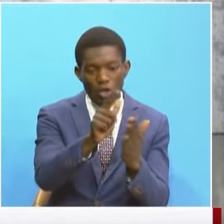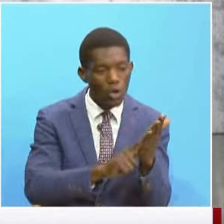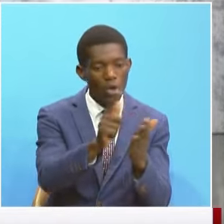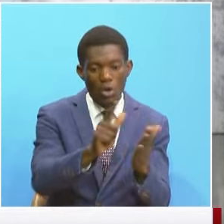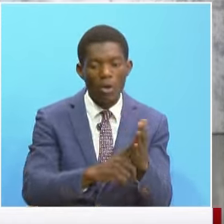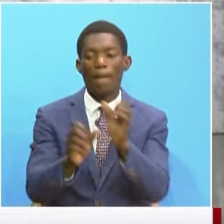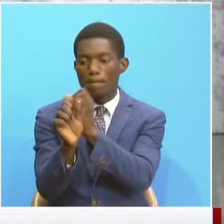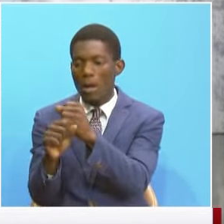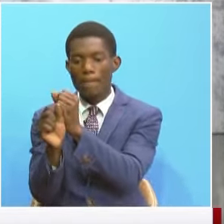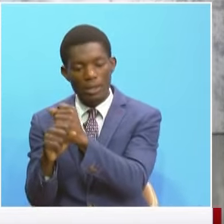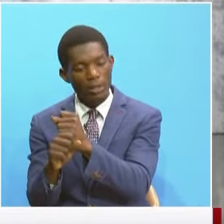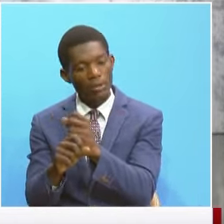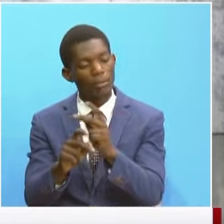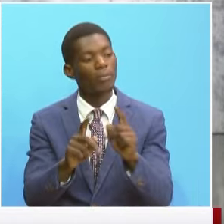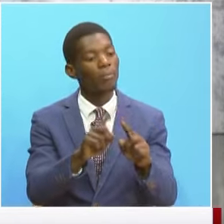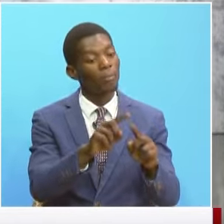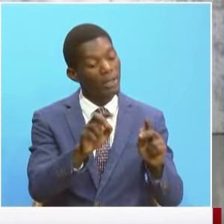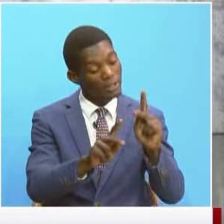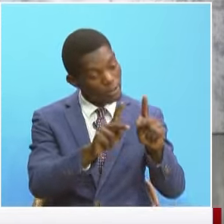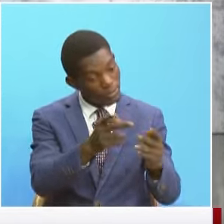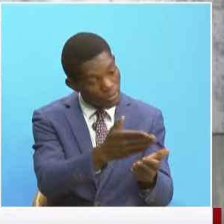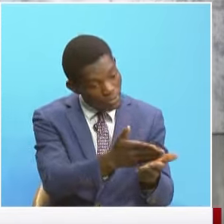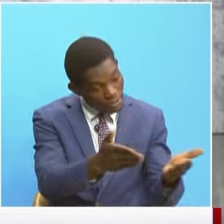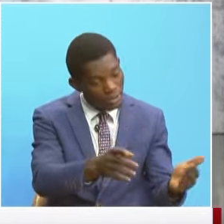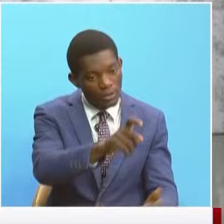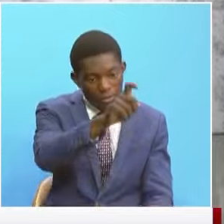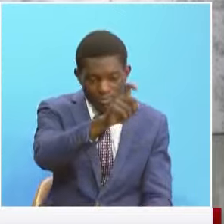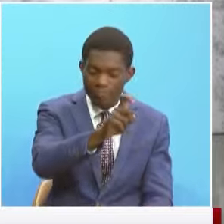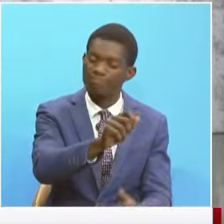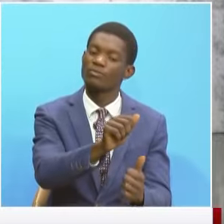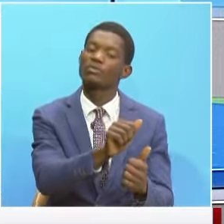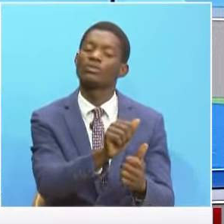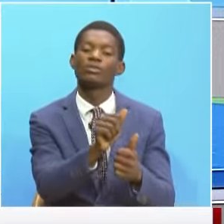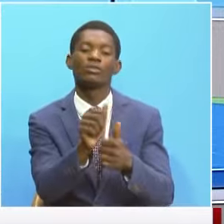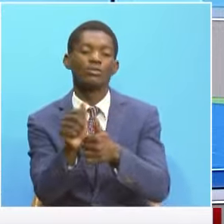become effective when people start adhering to them.